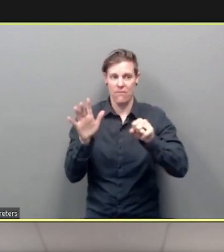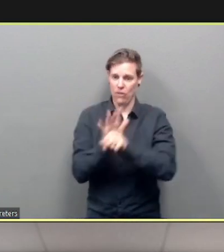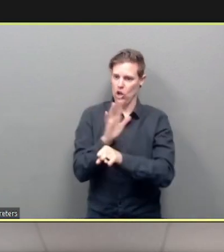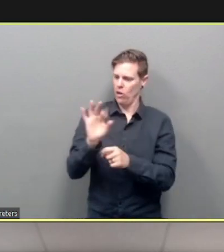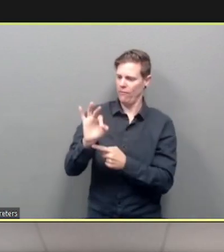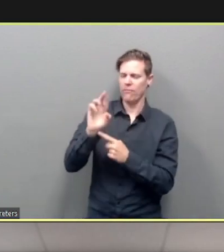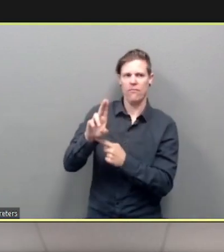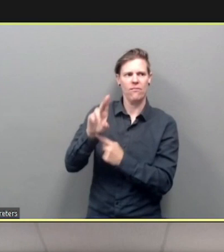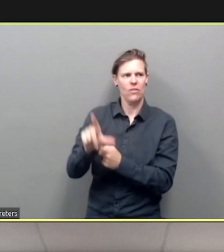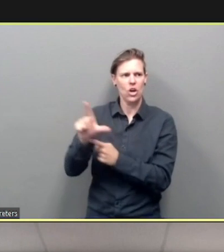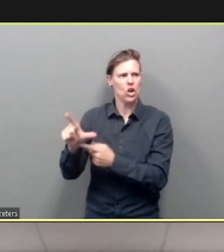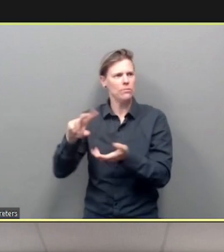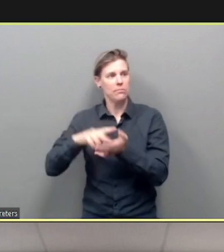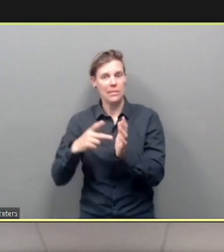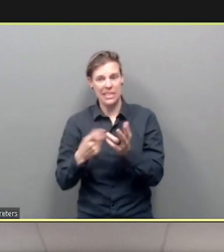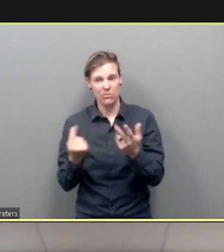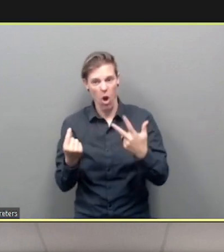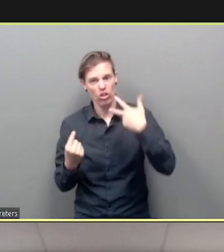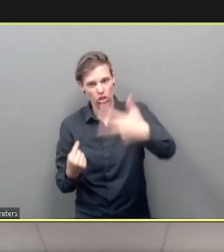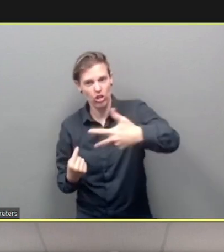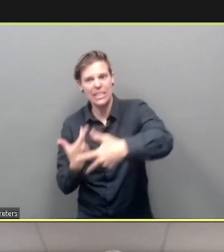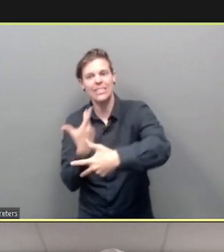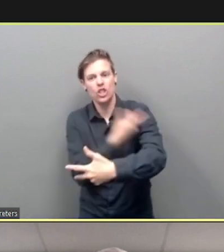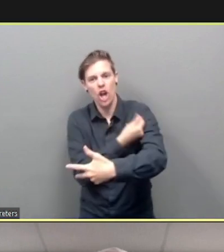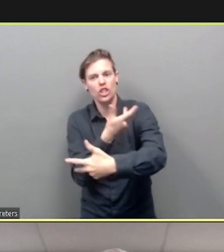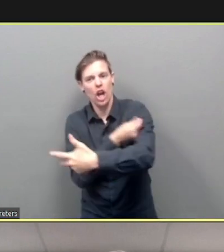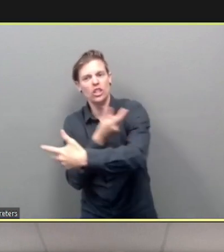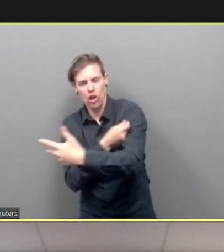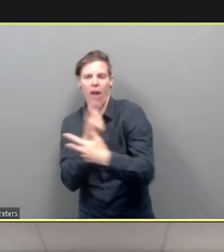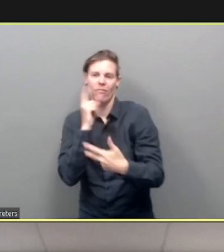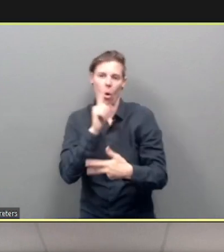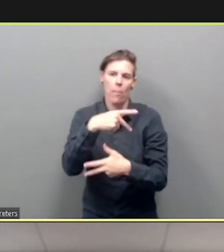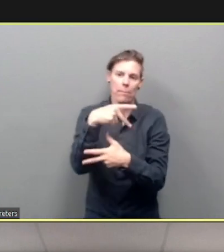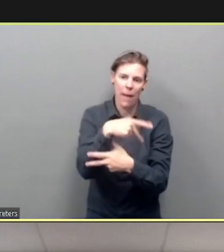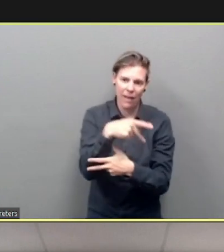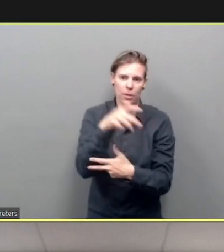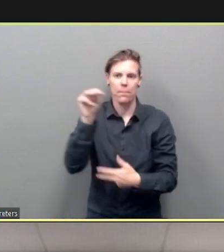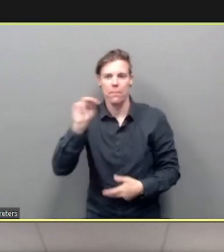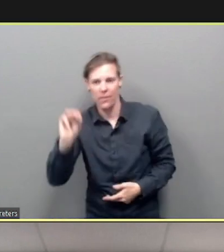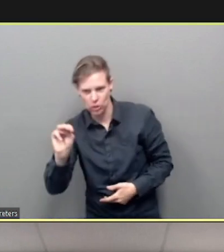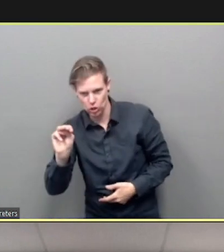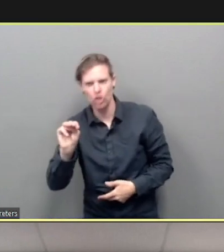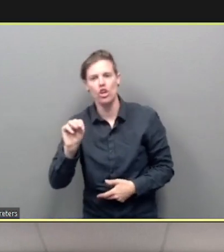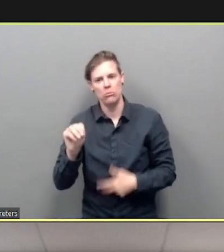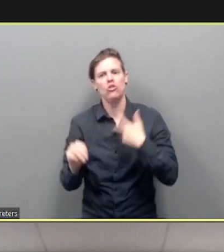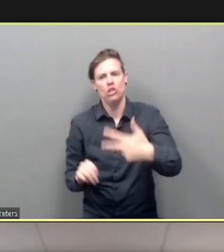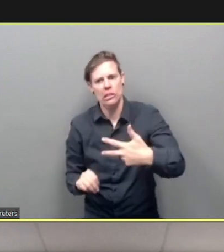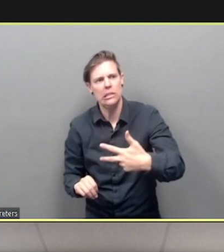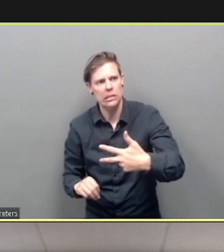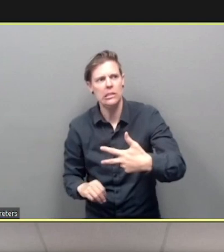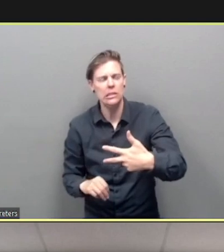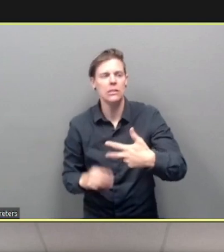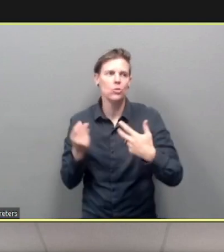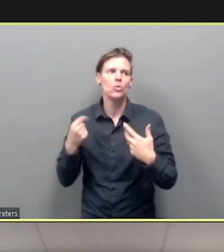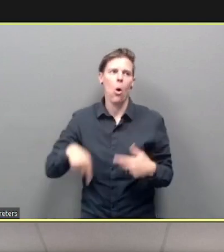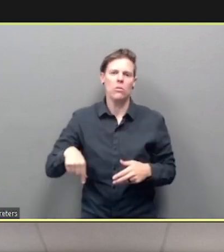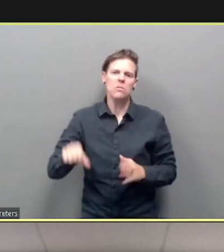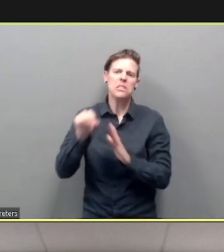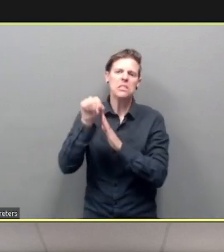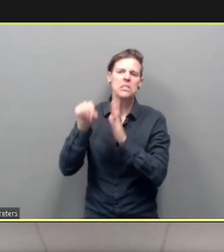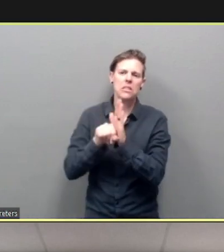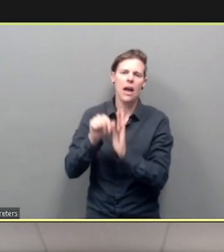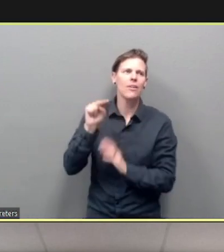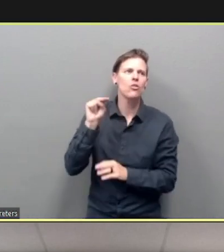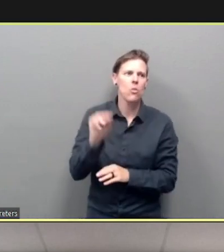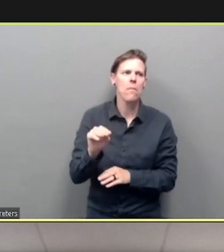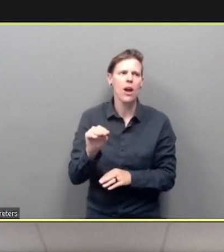decide what would a revised definition of full immunity be for the state of New Mexico. We should have more information for you next